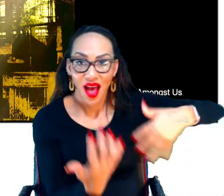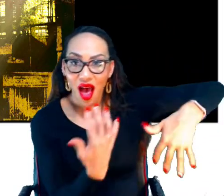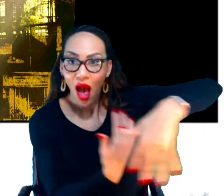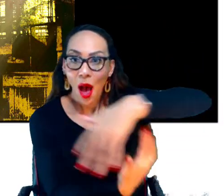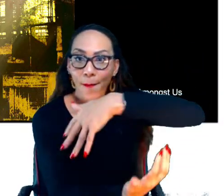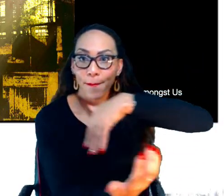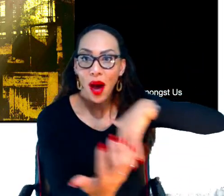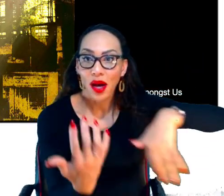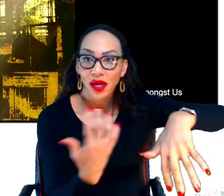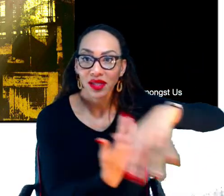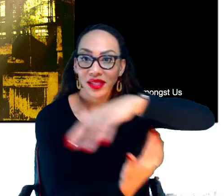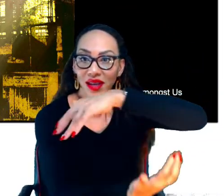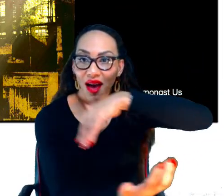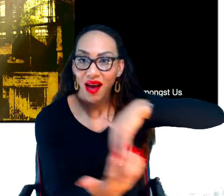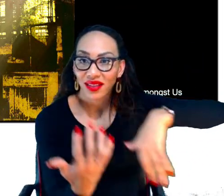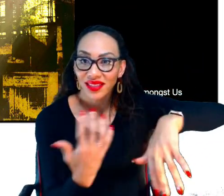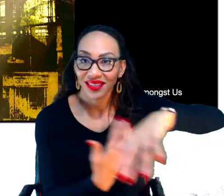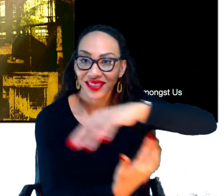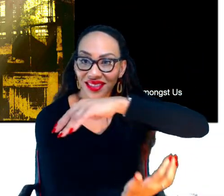as